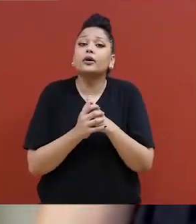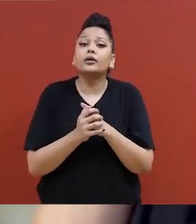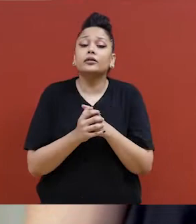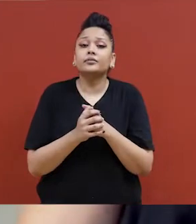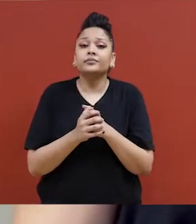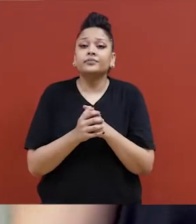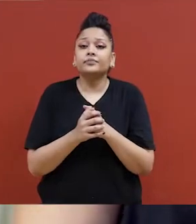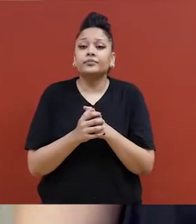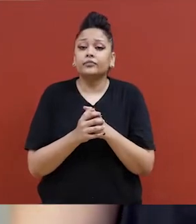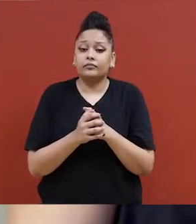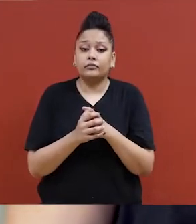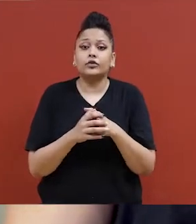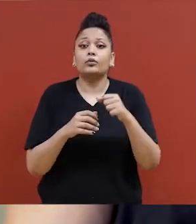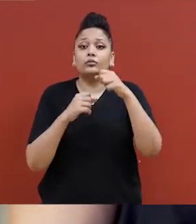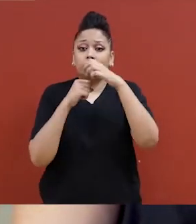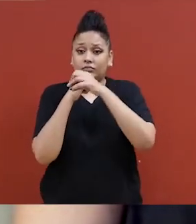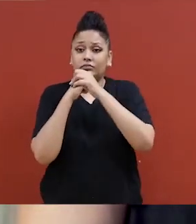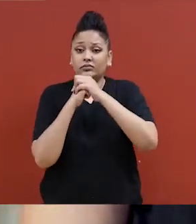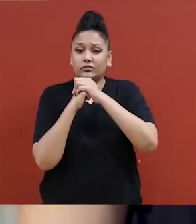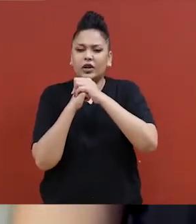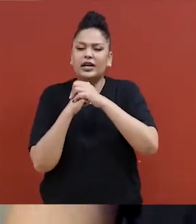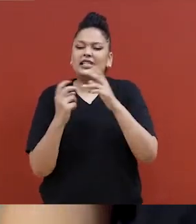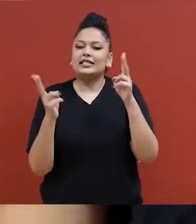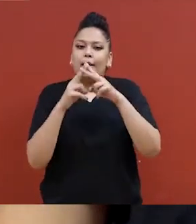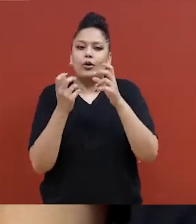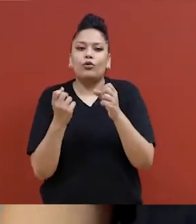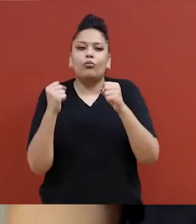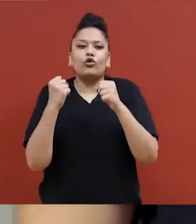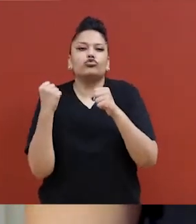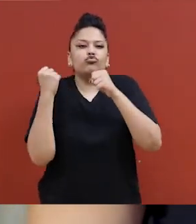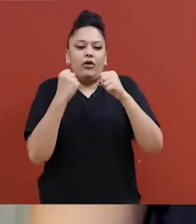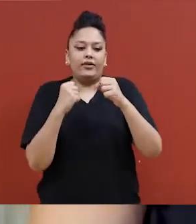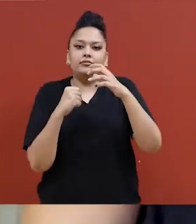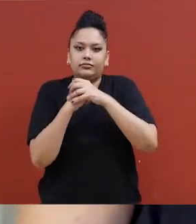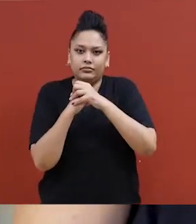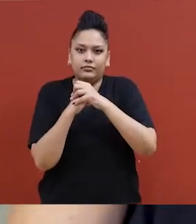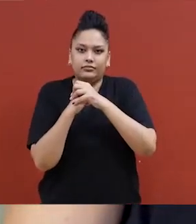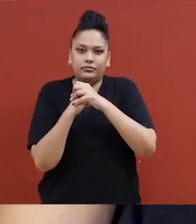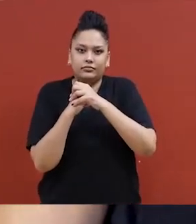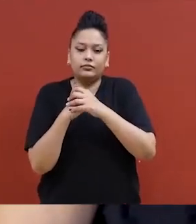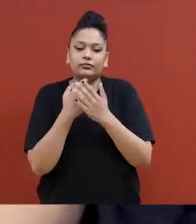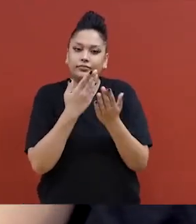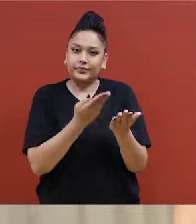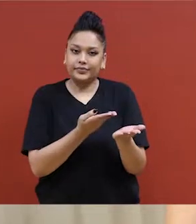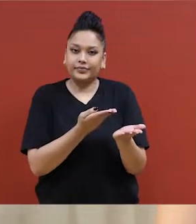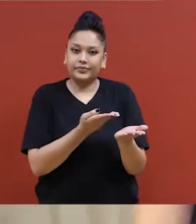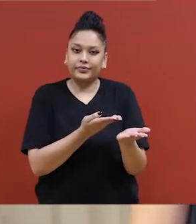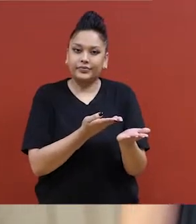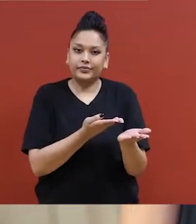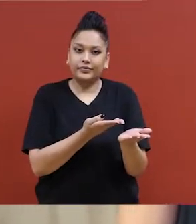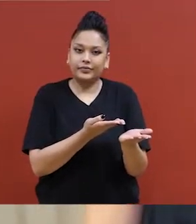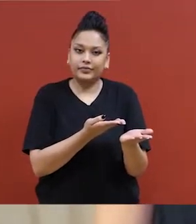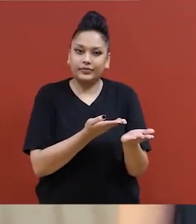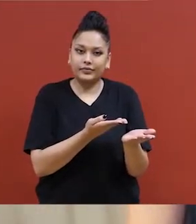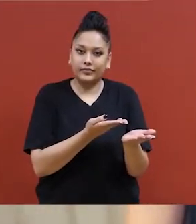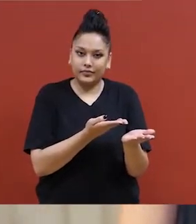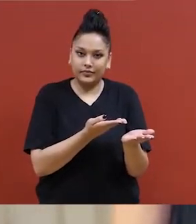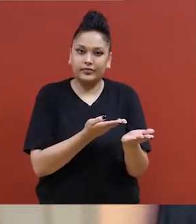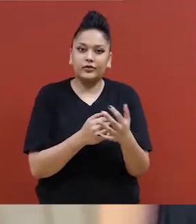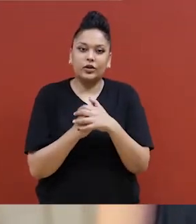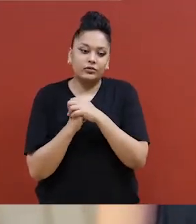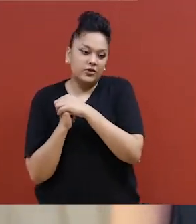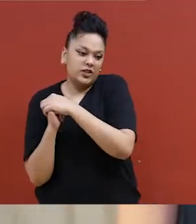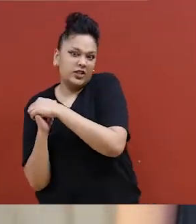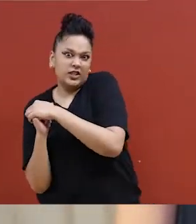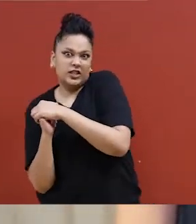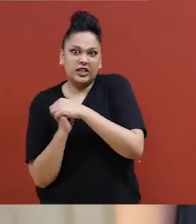cover that fist for double the strength. Like a battering ram, I'm coming across and through the